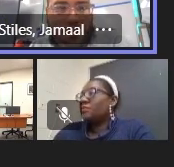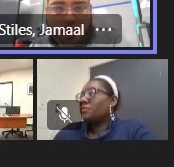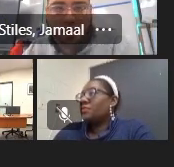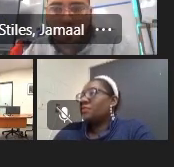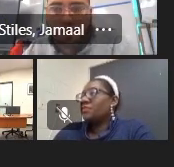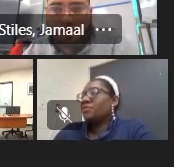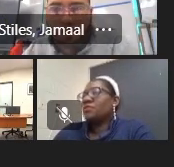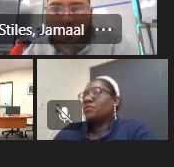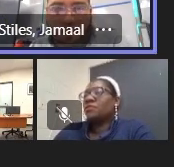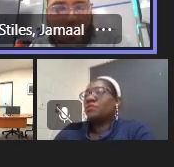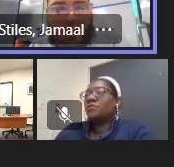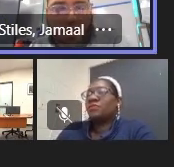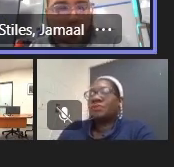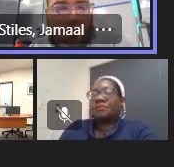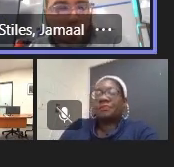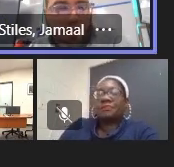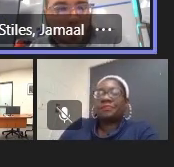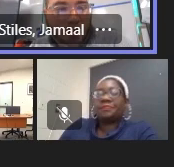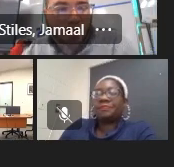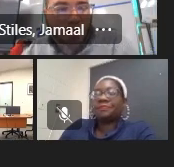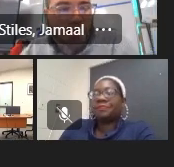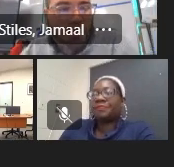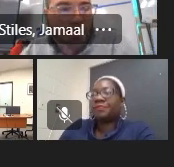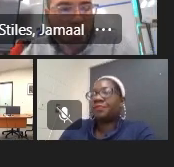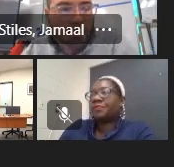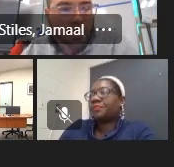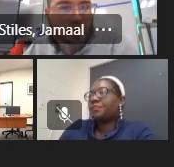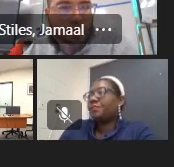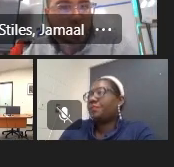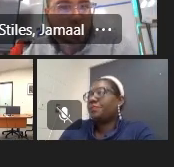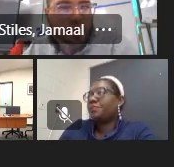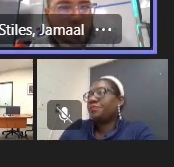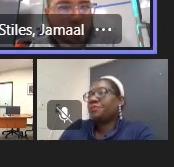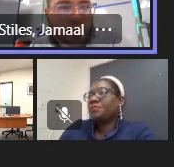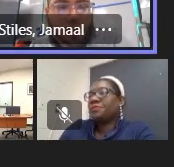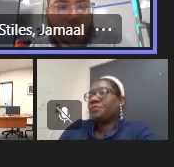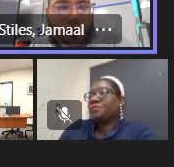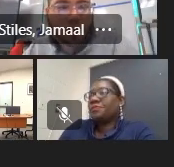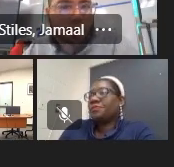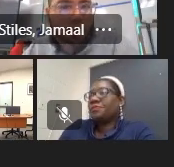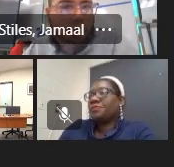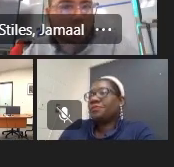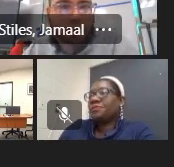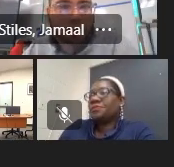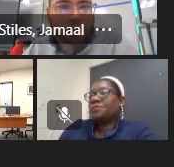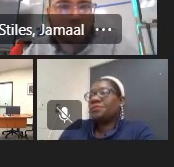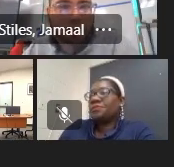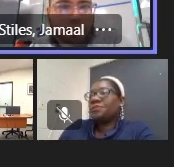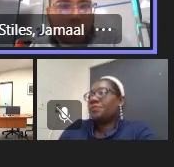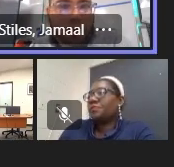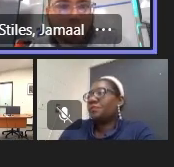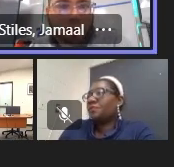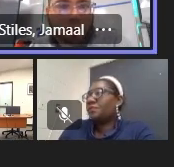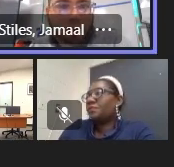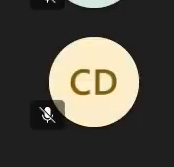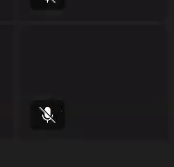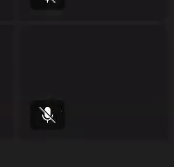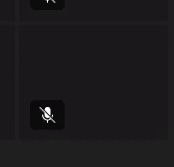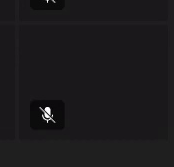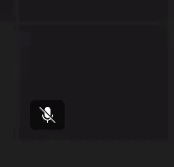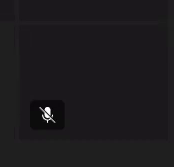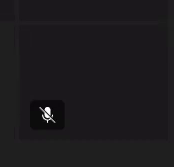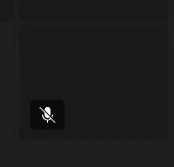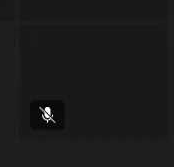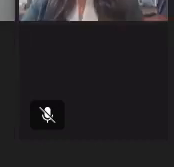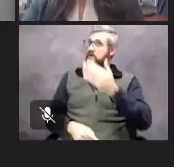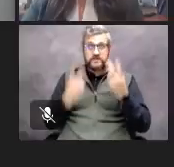slides. Okay. All right. I think Reagan's going to share. Is that right, Okay. Reagan? Yes, I am. Okay. Thank you. Can you guys